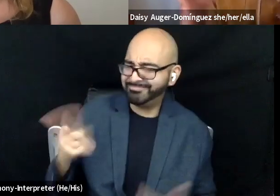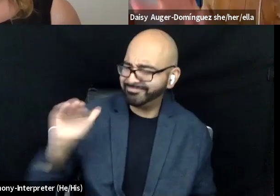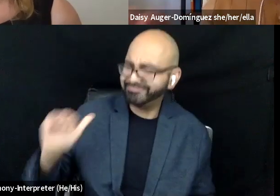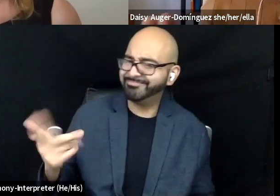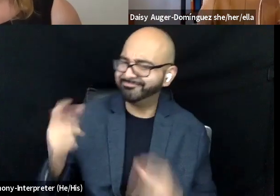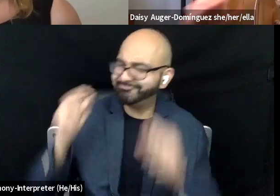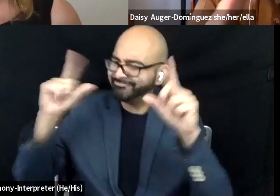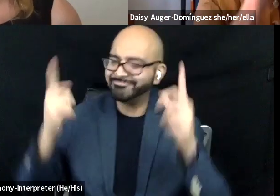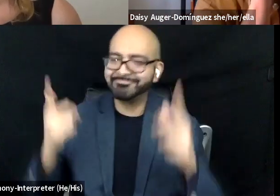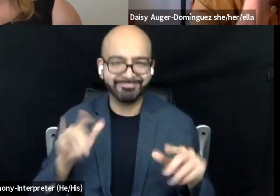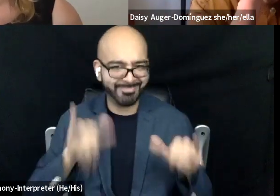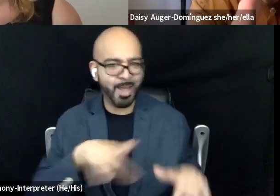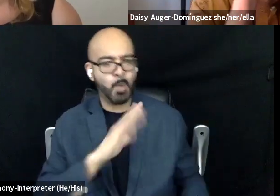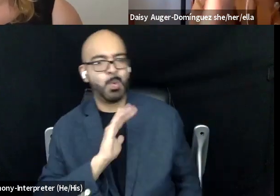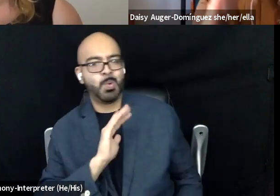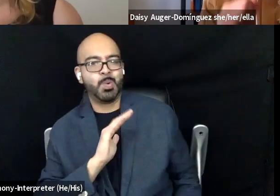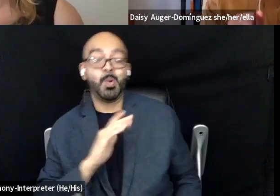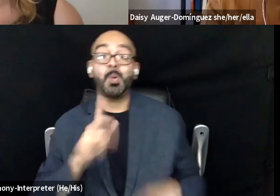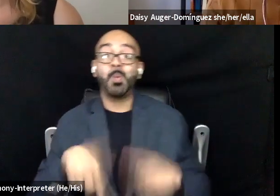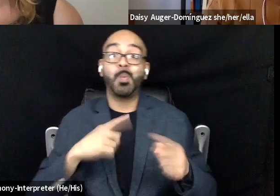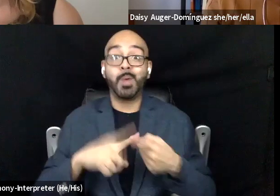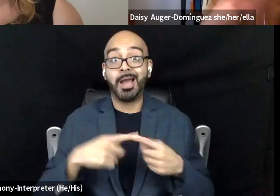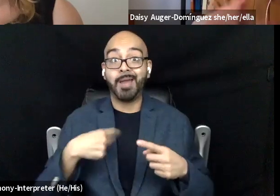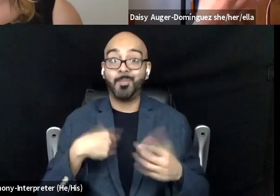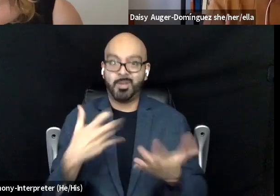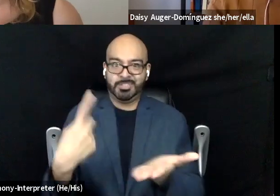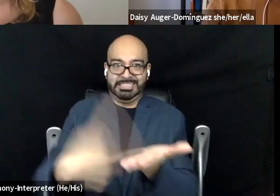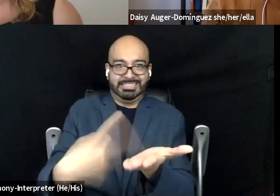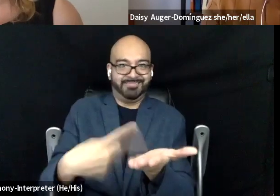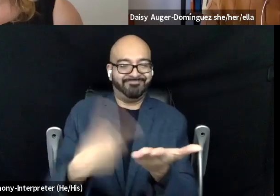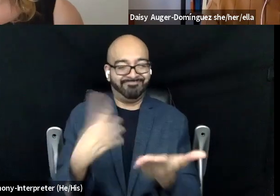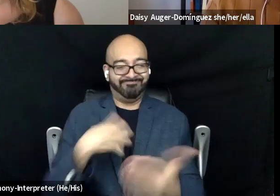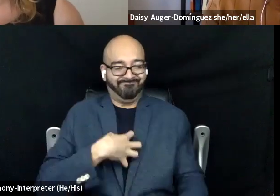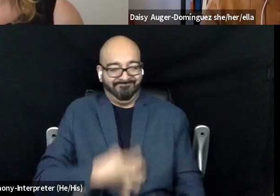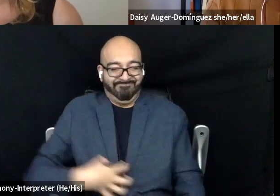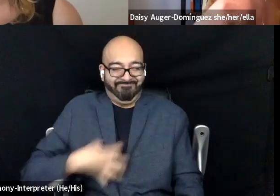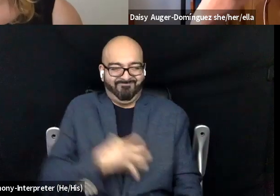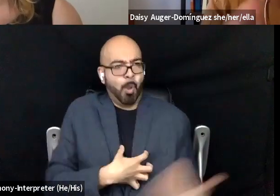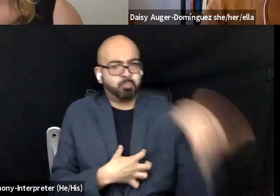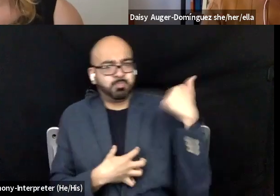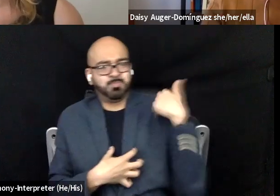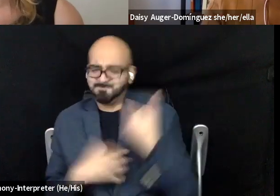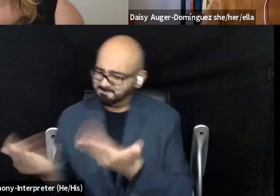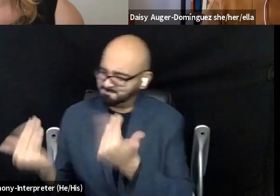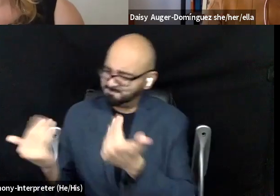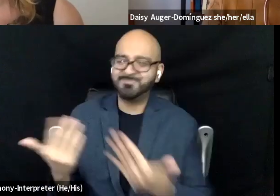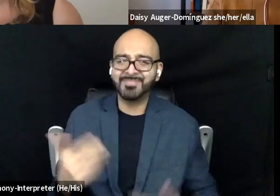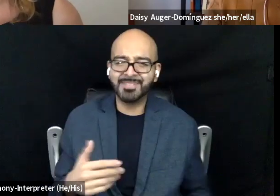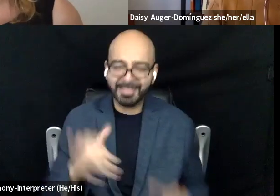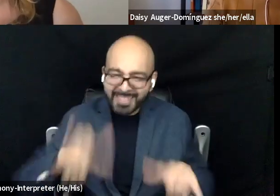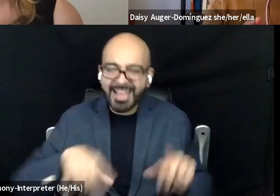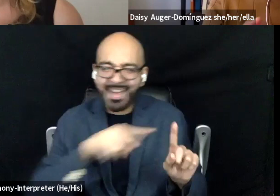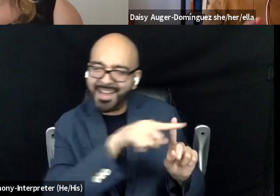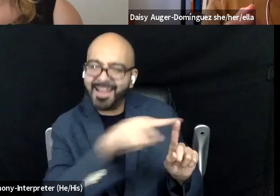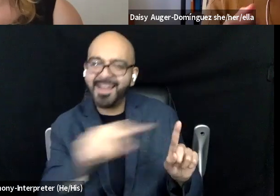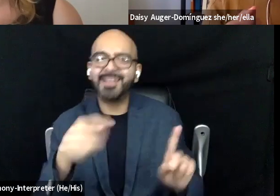whatever dark moment, I want to go into. But they're also the ones that truly see me. And